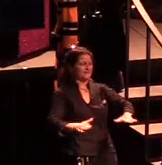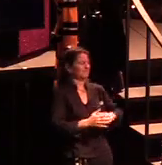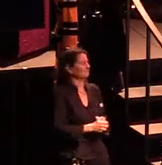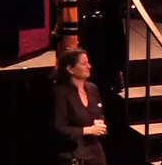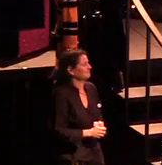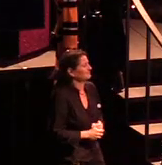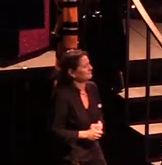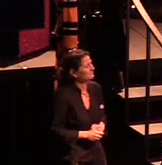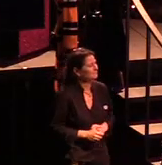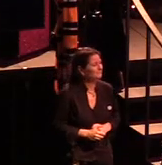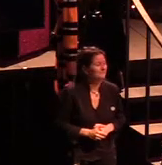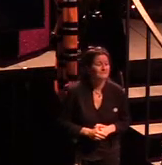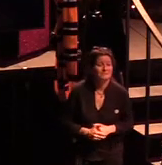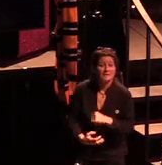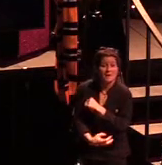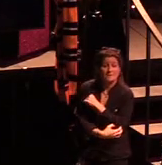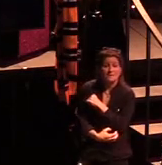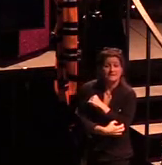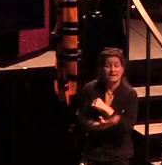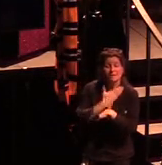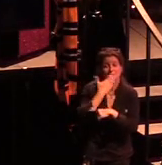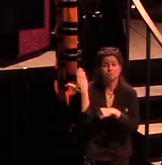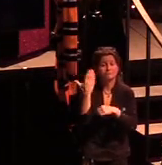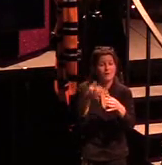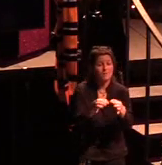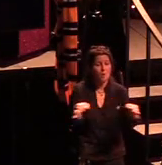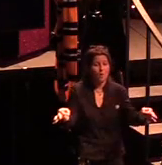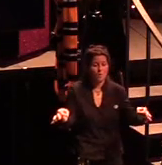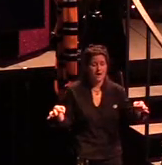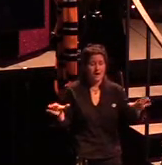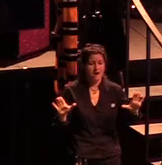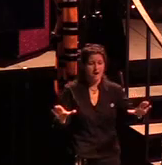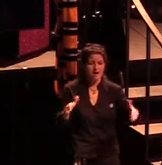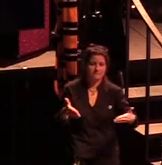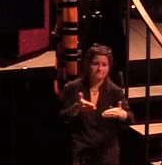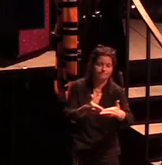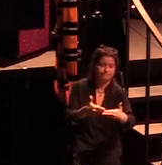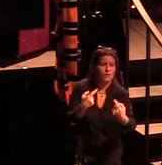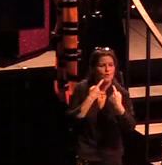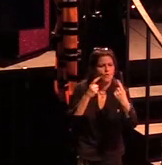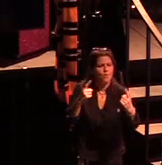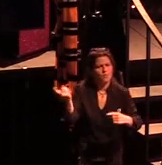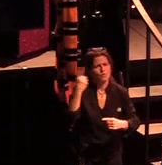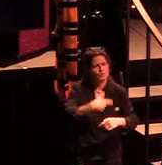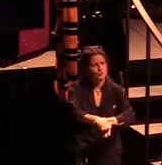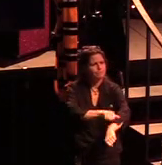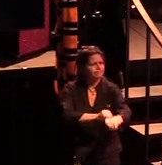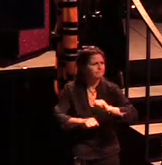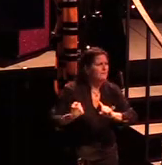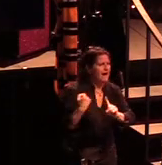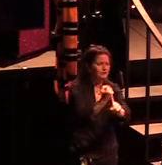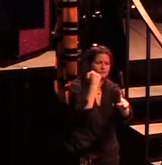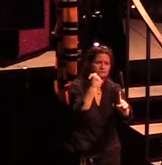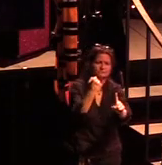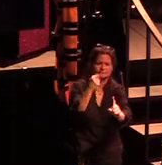biscuit biscuits without borders a call to action I believe biscuit we